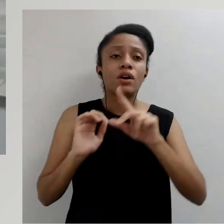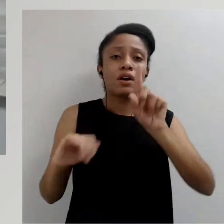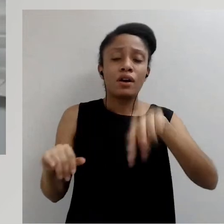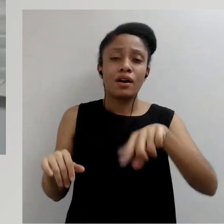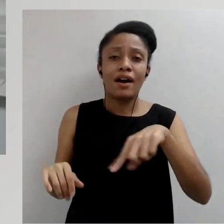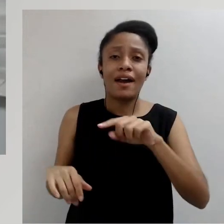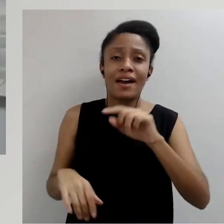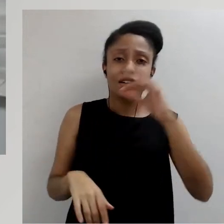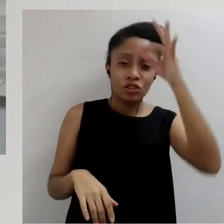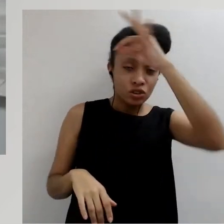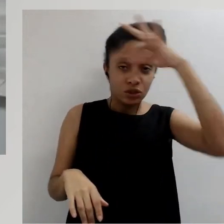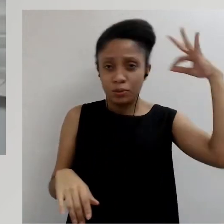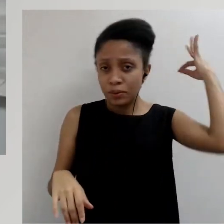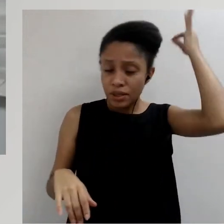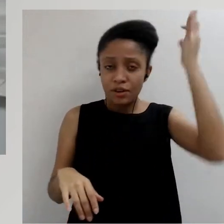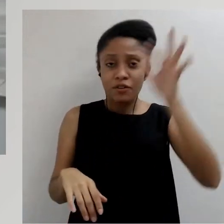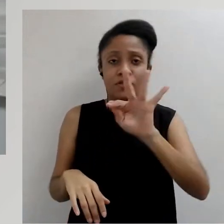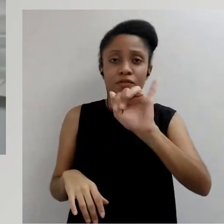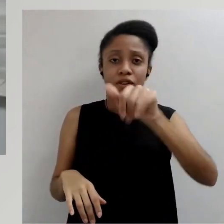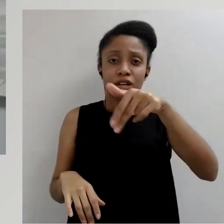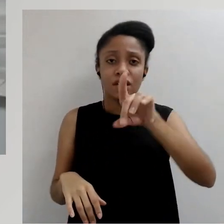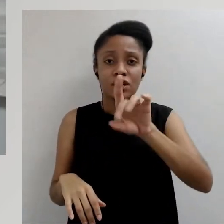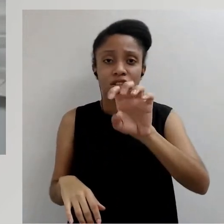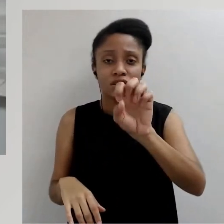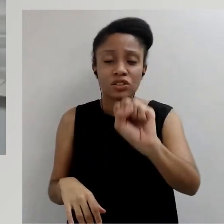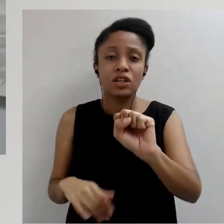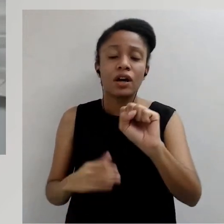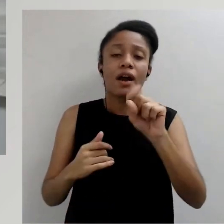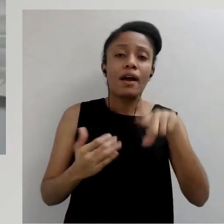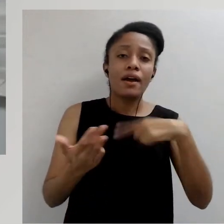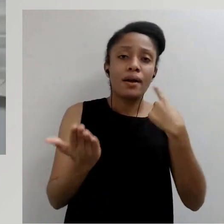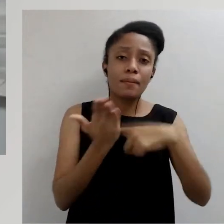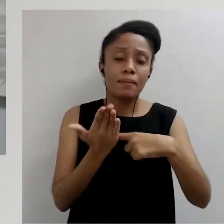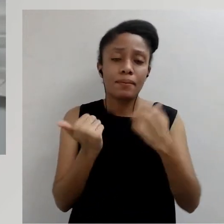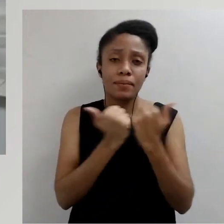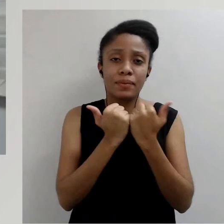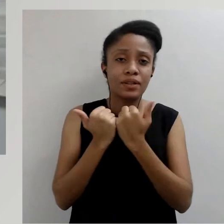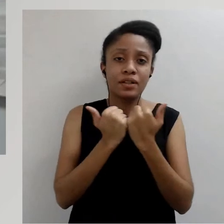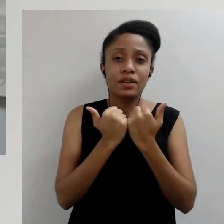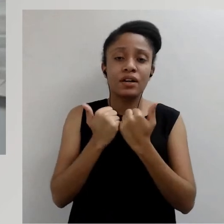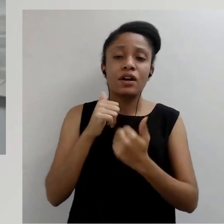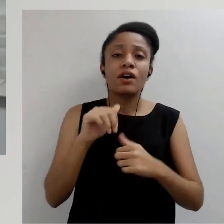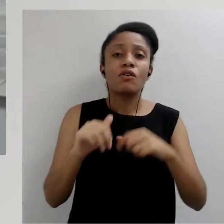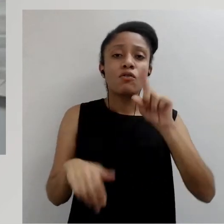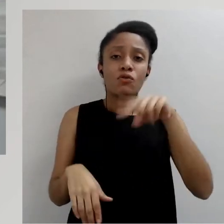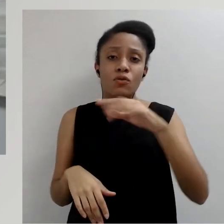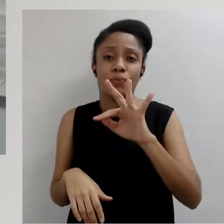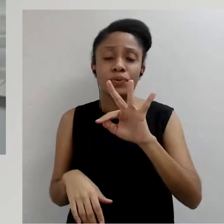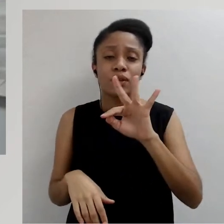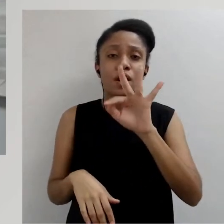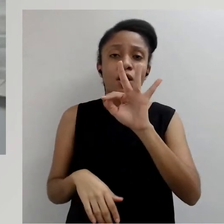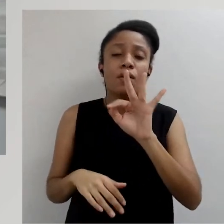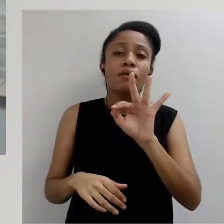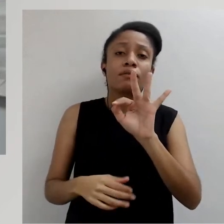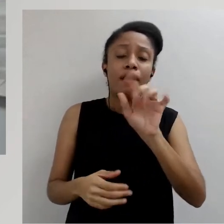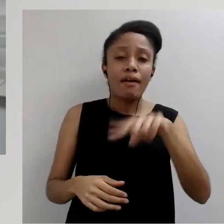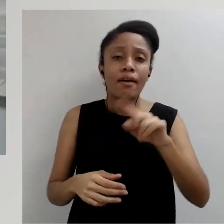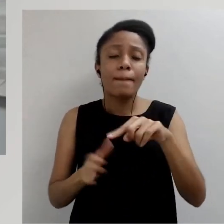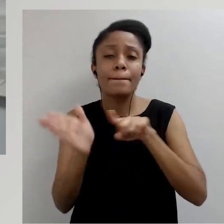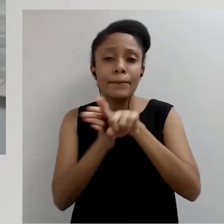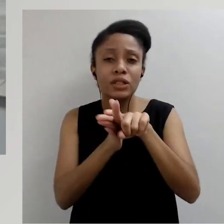project in the state of Espírito Santo in partnership with